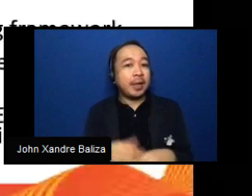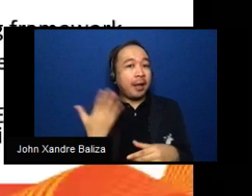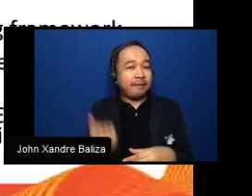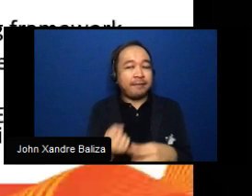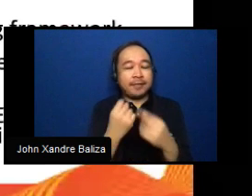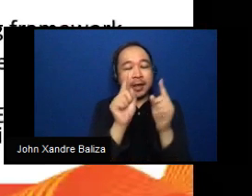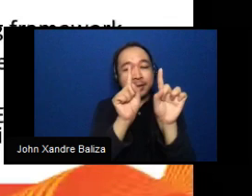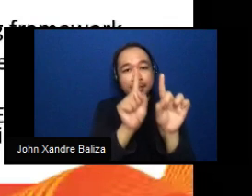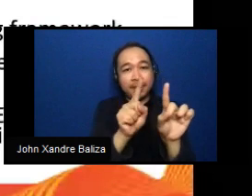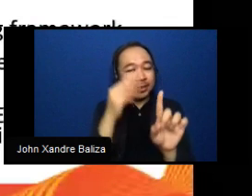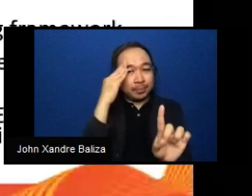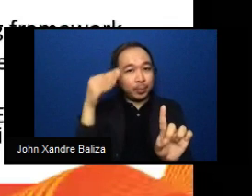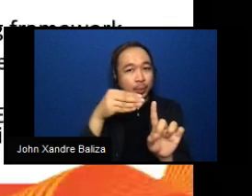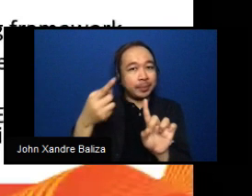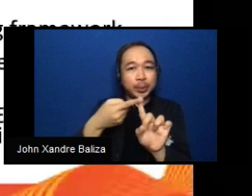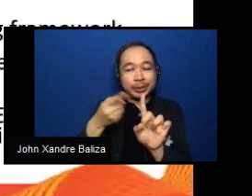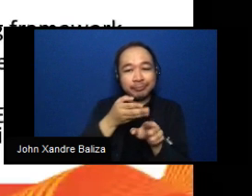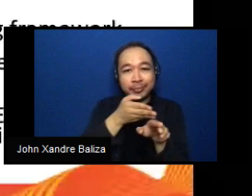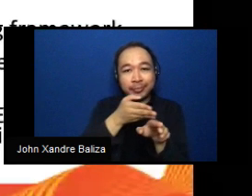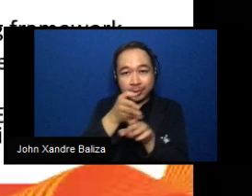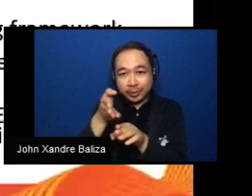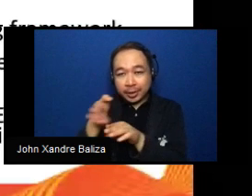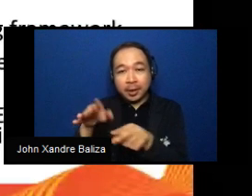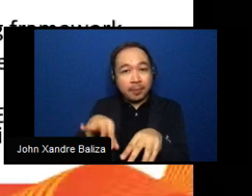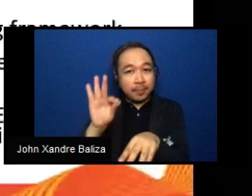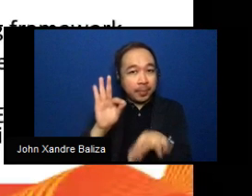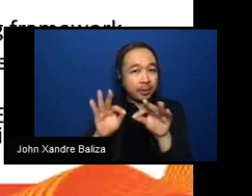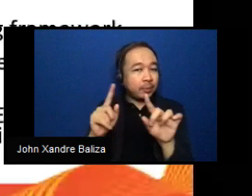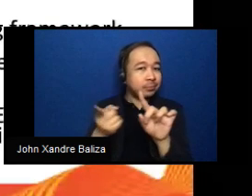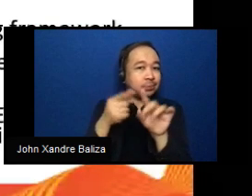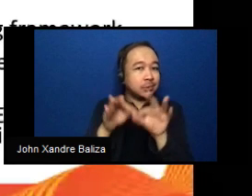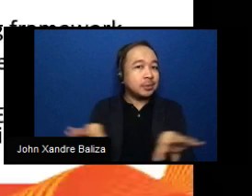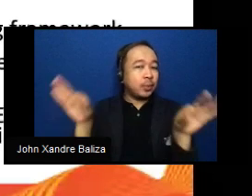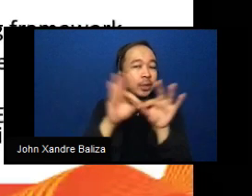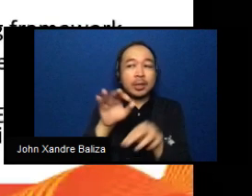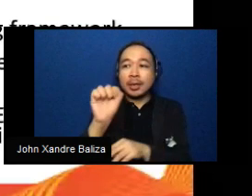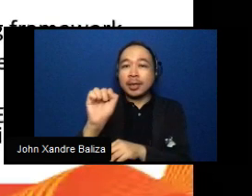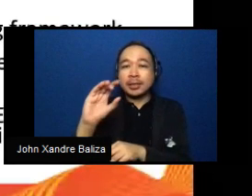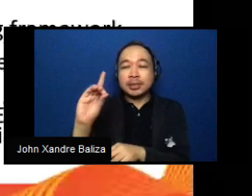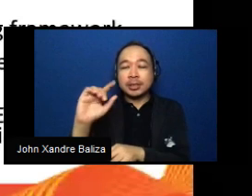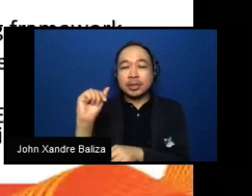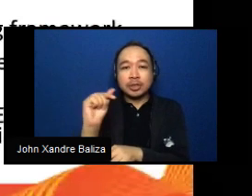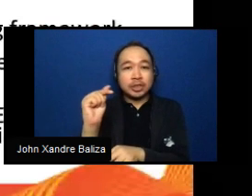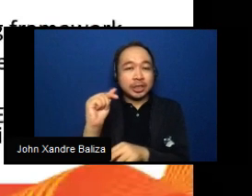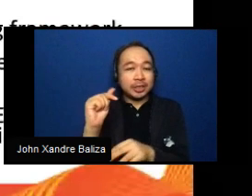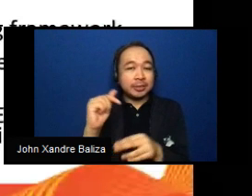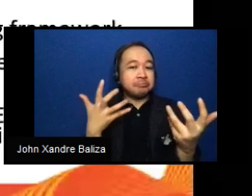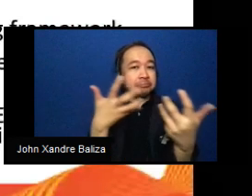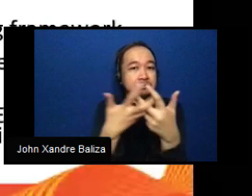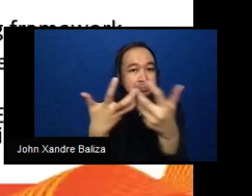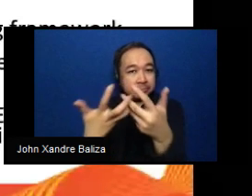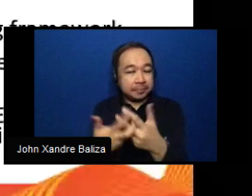Ministerial Declaration and identified the relevant SDG indicators which were aligned to them. At the midterm